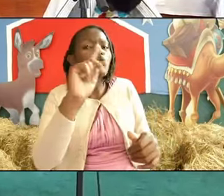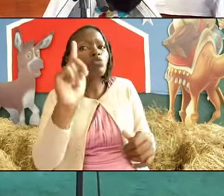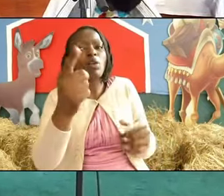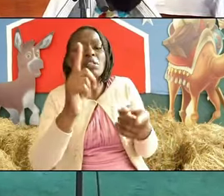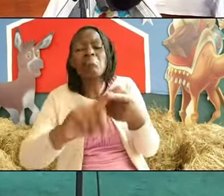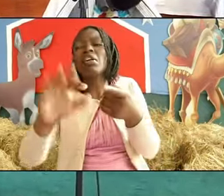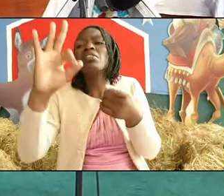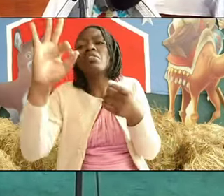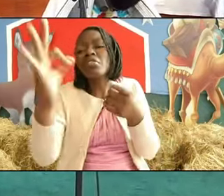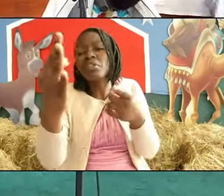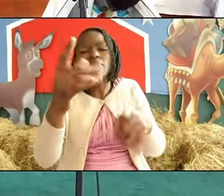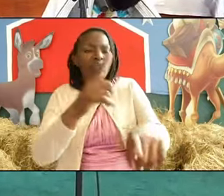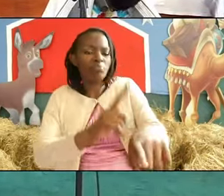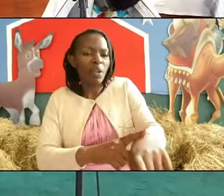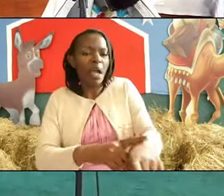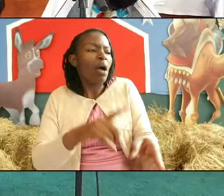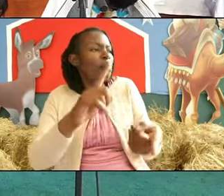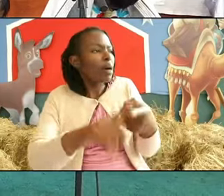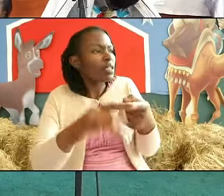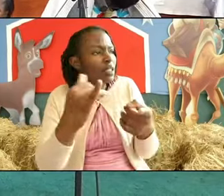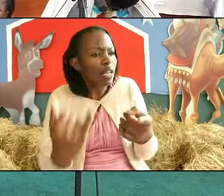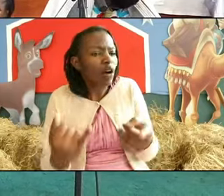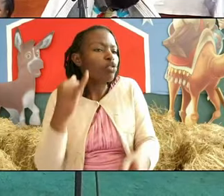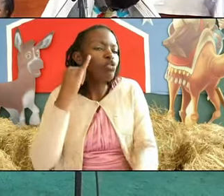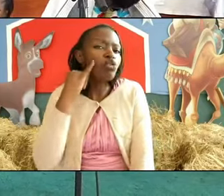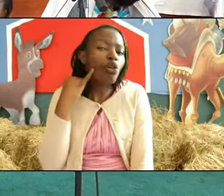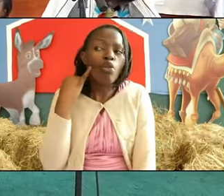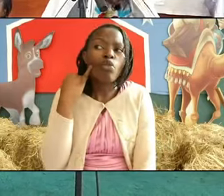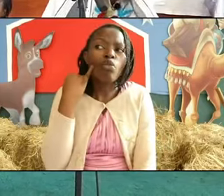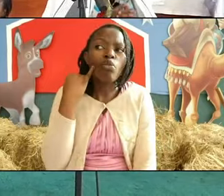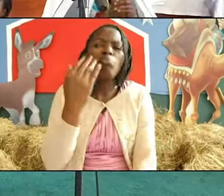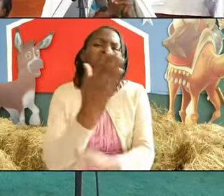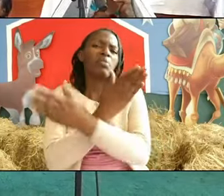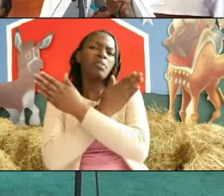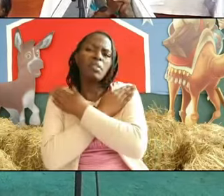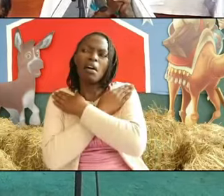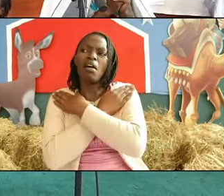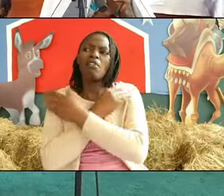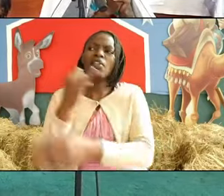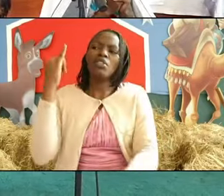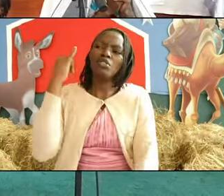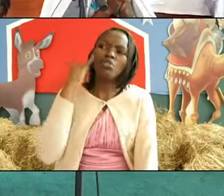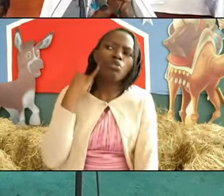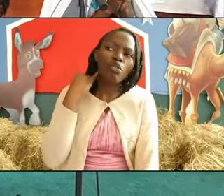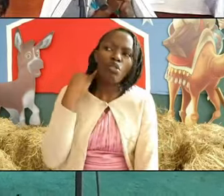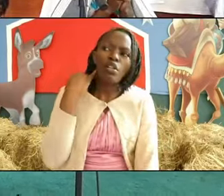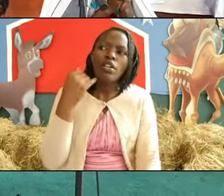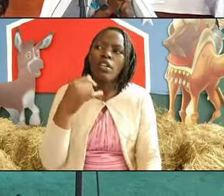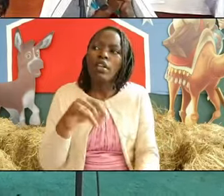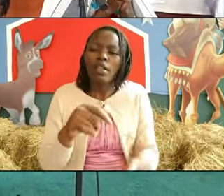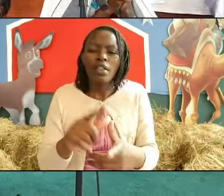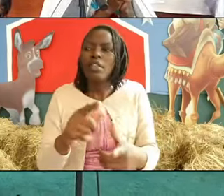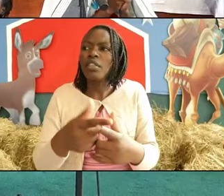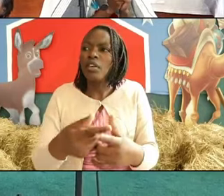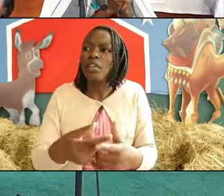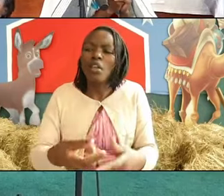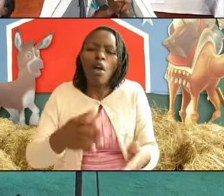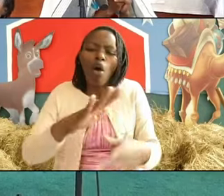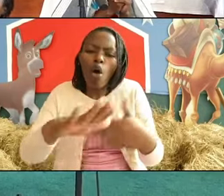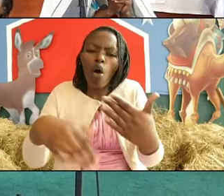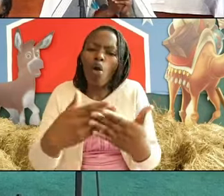your beloved John, when the soldiers come as well, he will forsake you, all of your disciples will